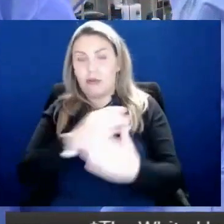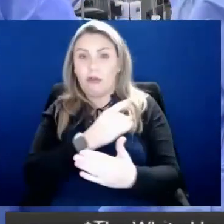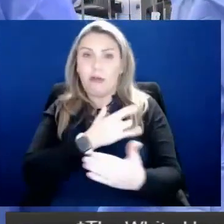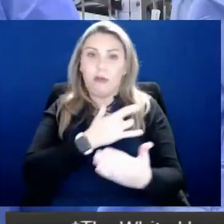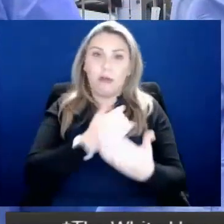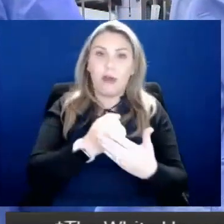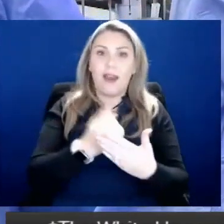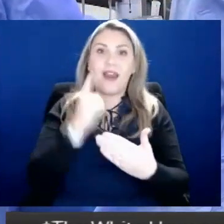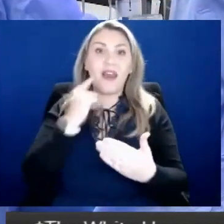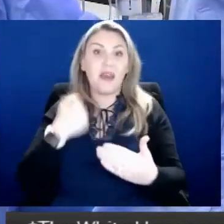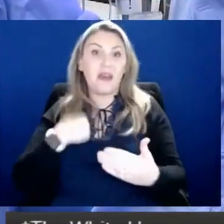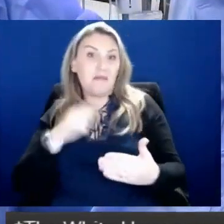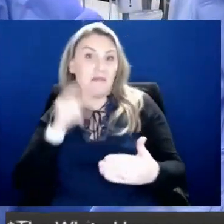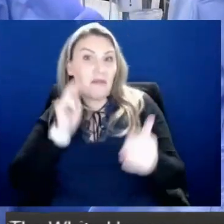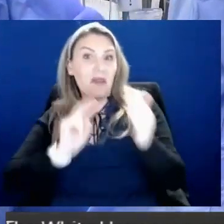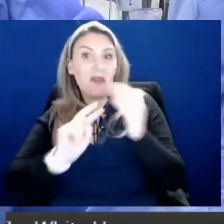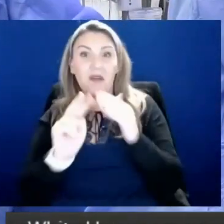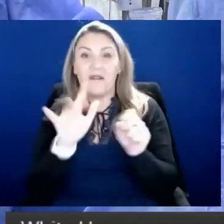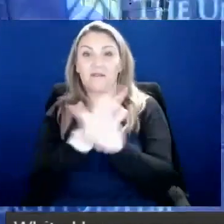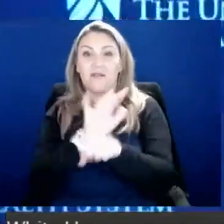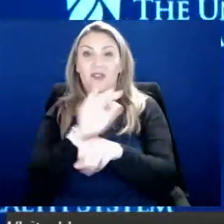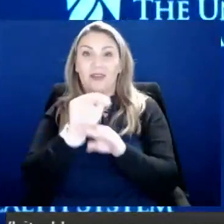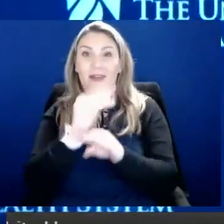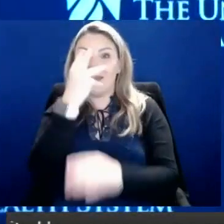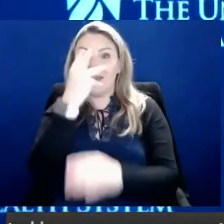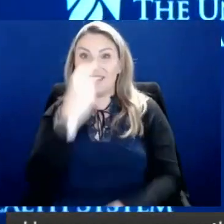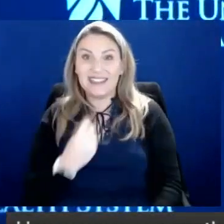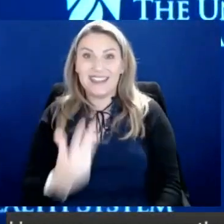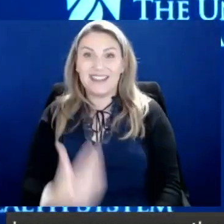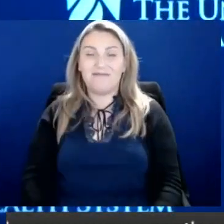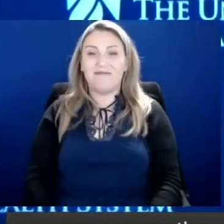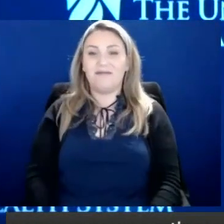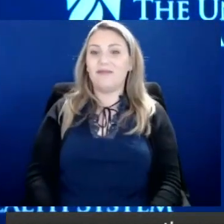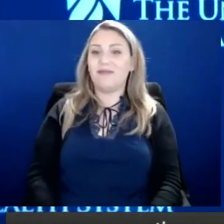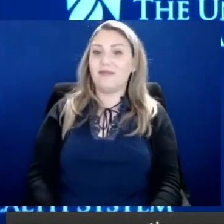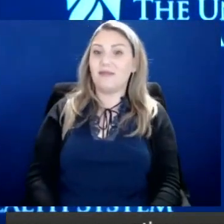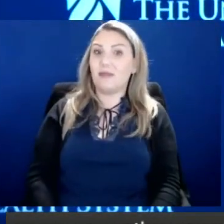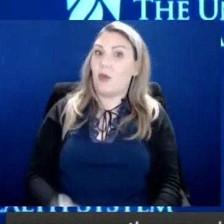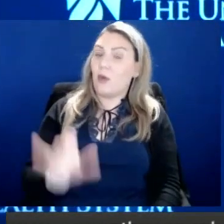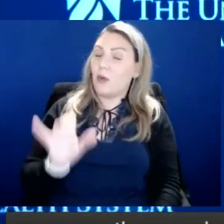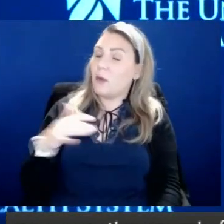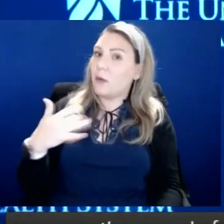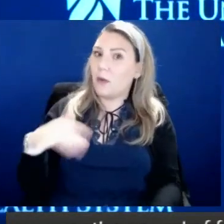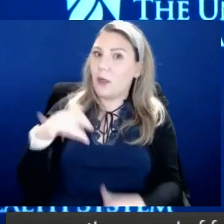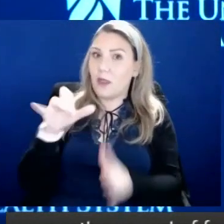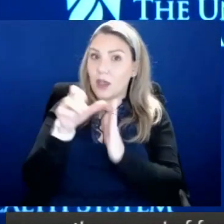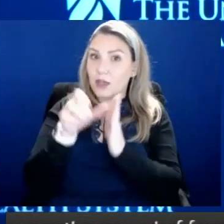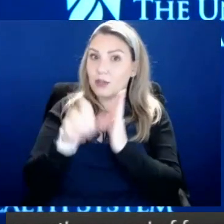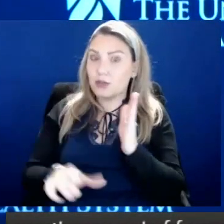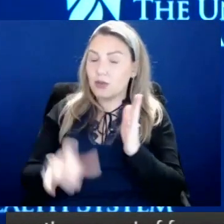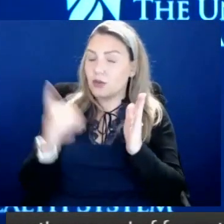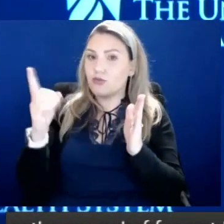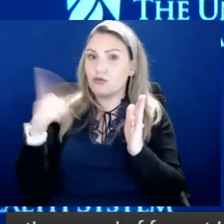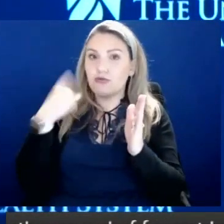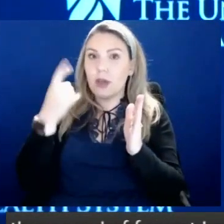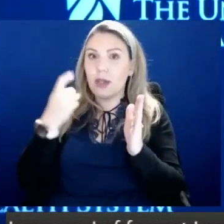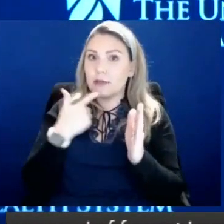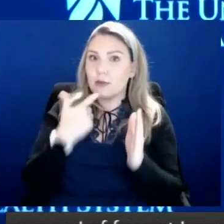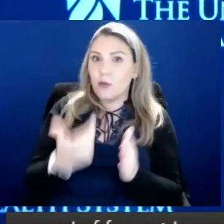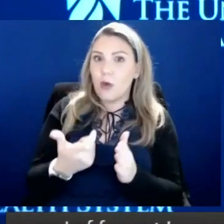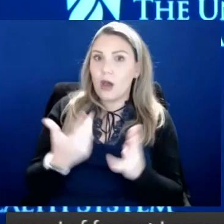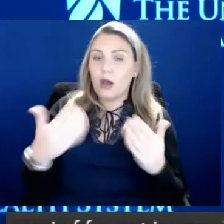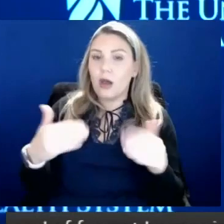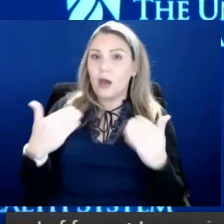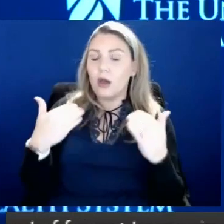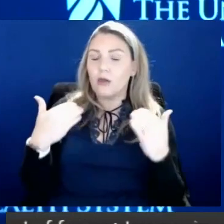actually having a full night's sleep. Let me tell you, that surgery was something to watch. It is just wild